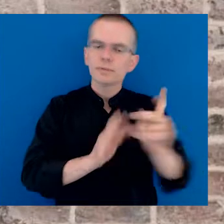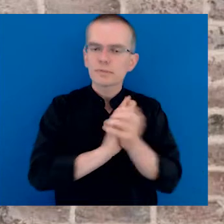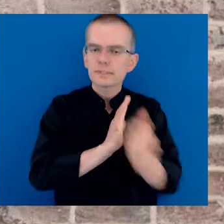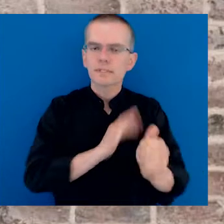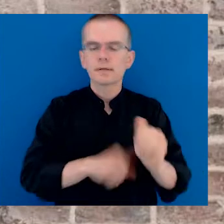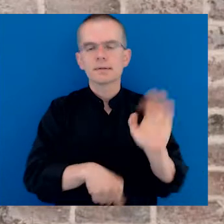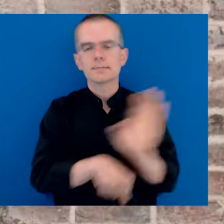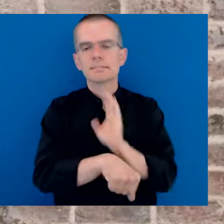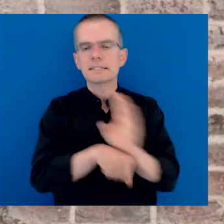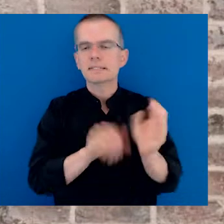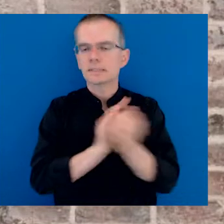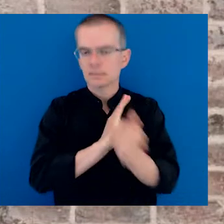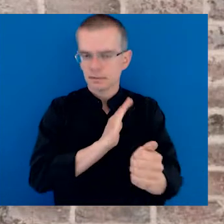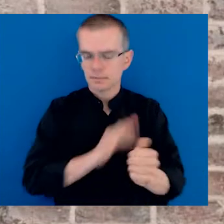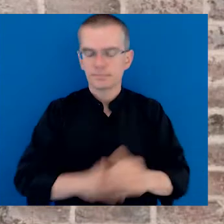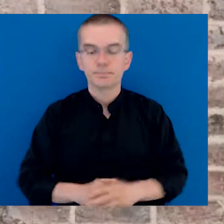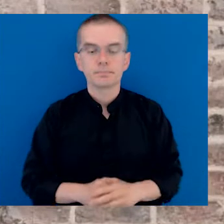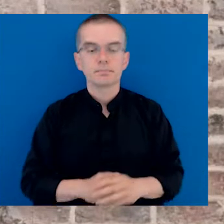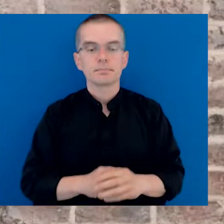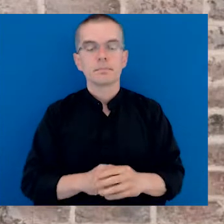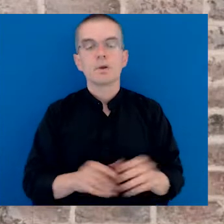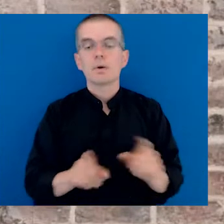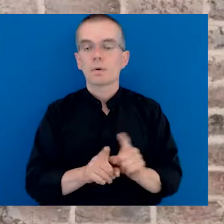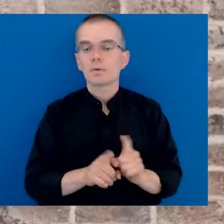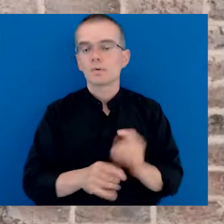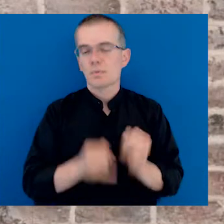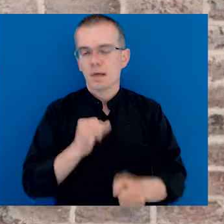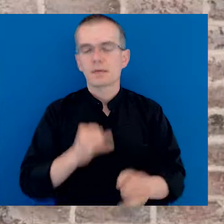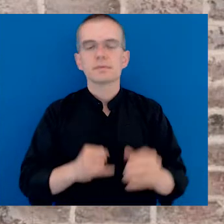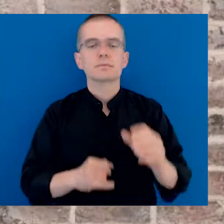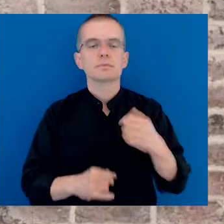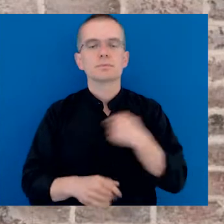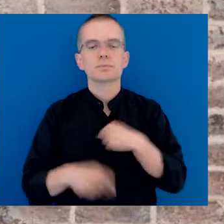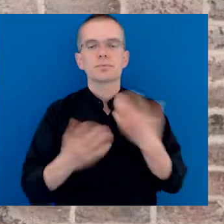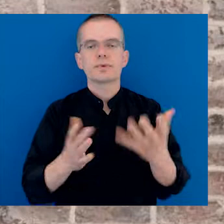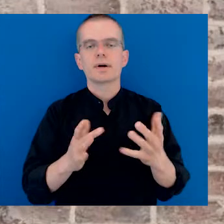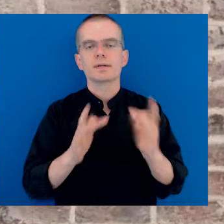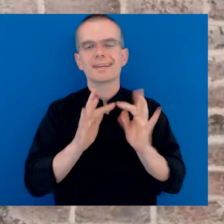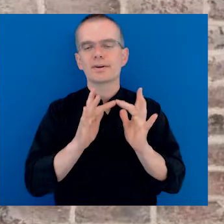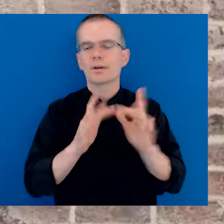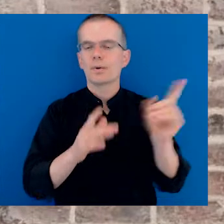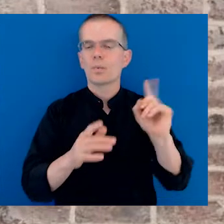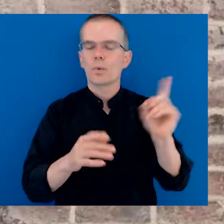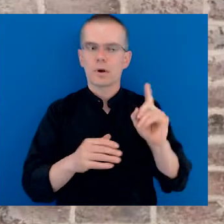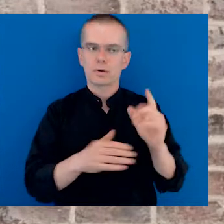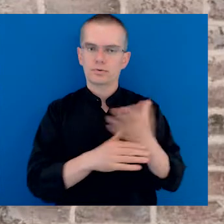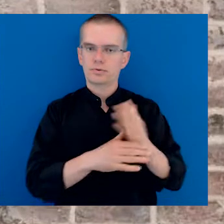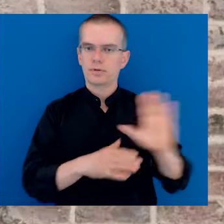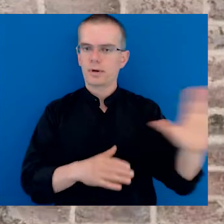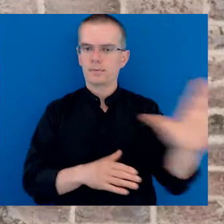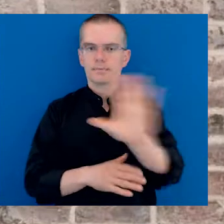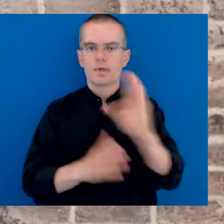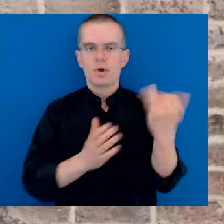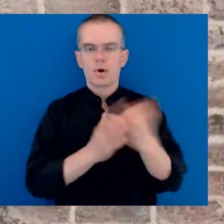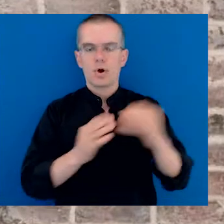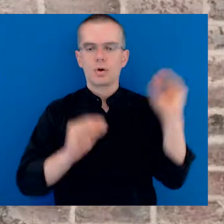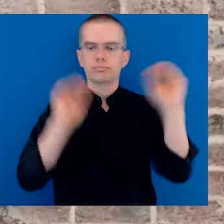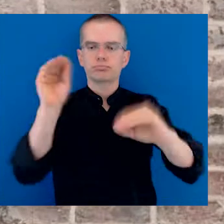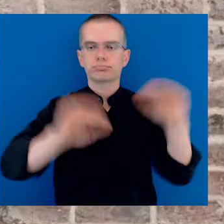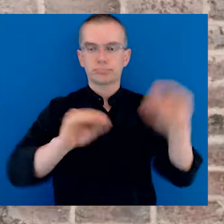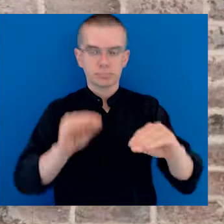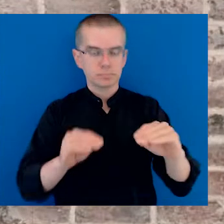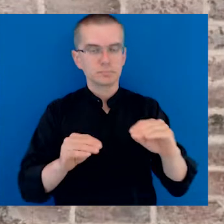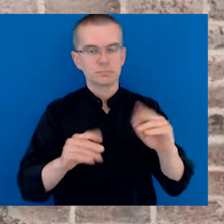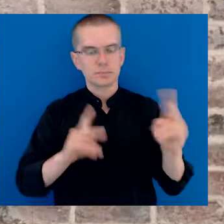entrepreneurial skills. Finally, Air for Arts offers a digital platform through which to share the fruits of